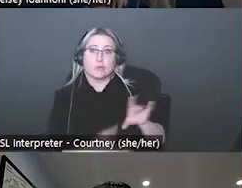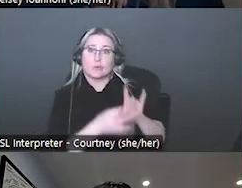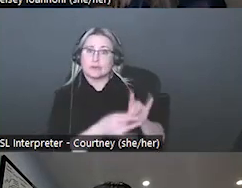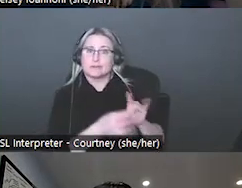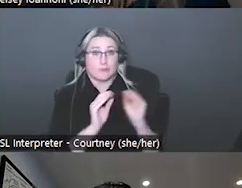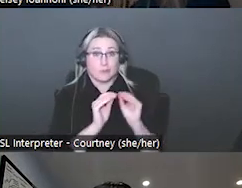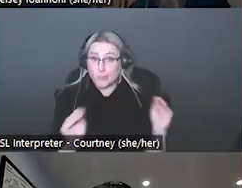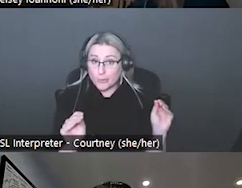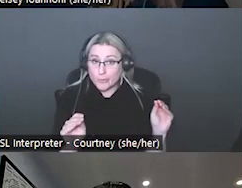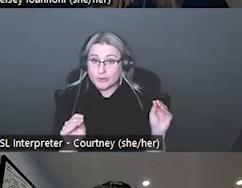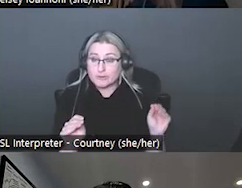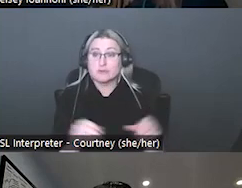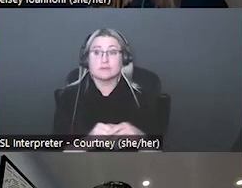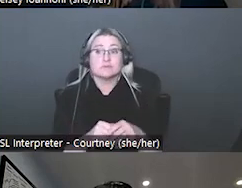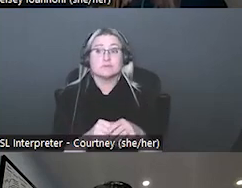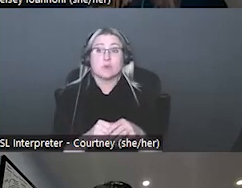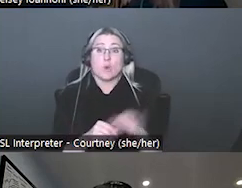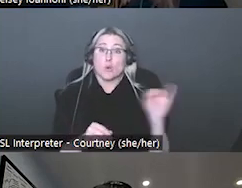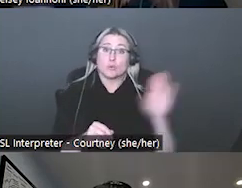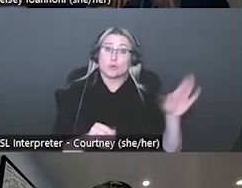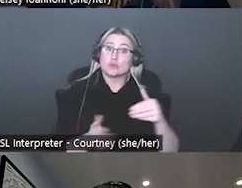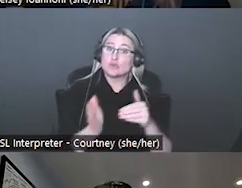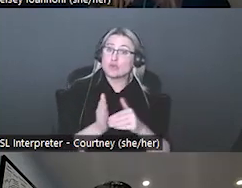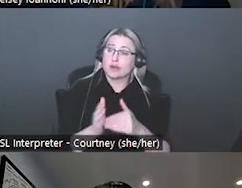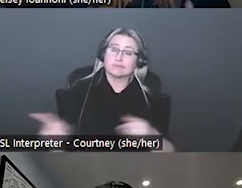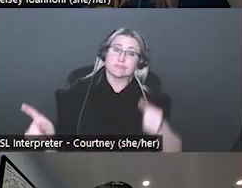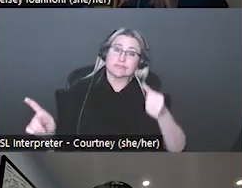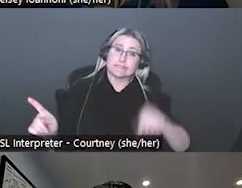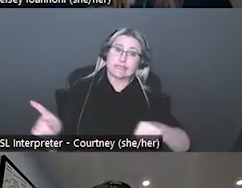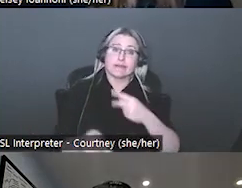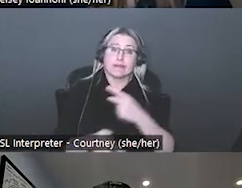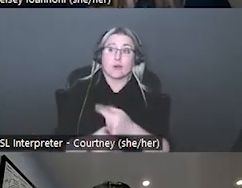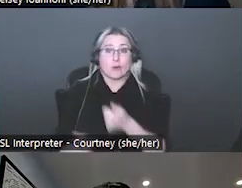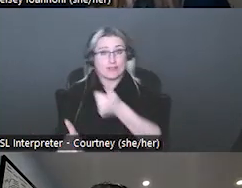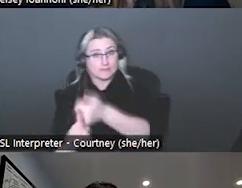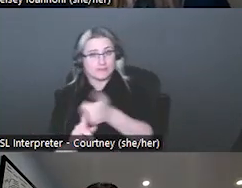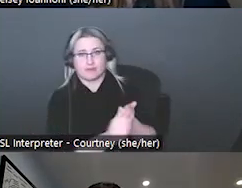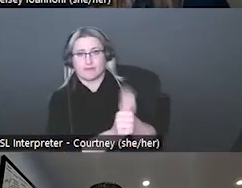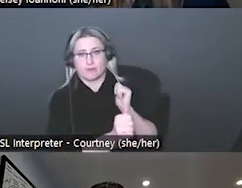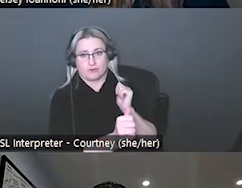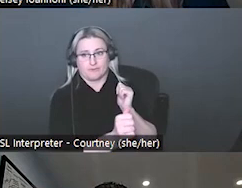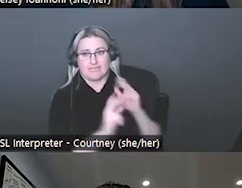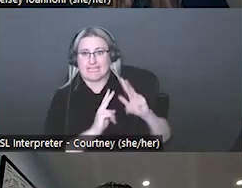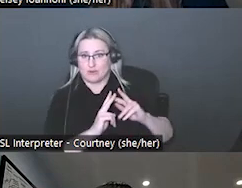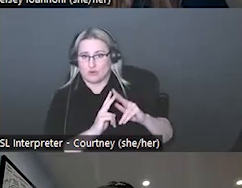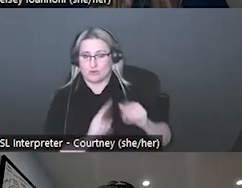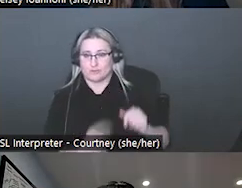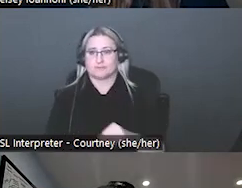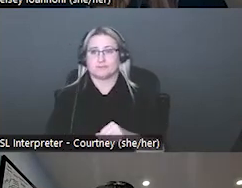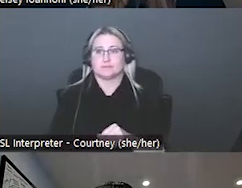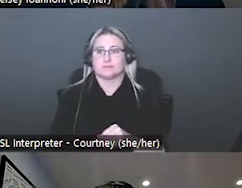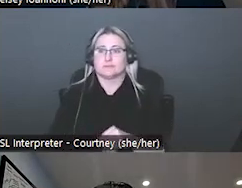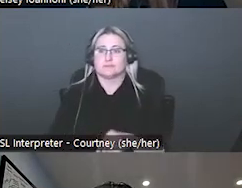ultimately in the denial of care by their doctor or the avoidance of care by themselves. Avoiding care or being denied care